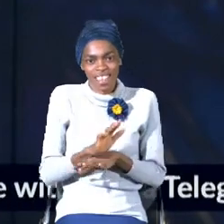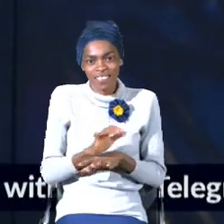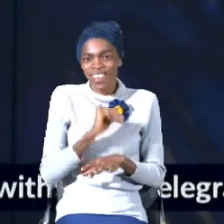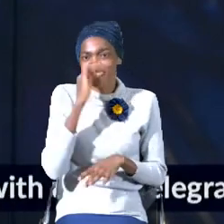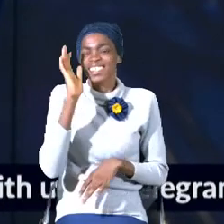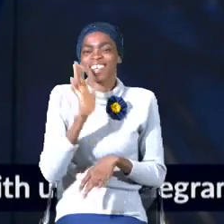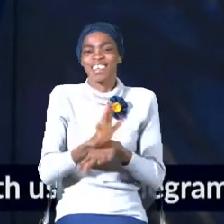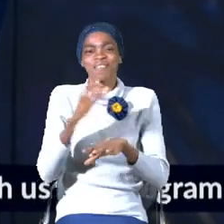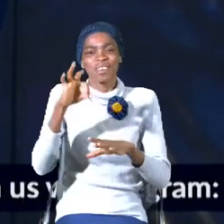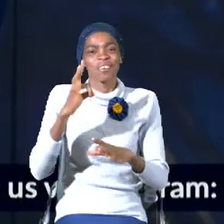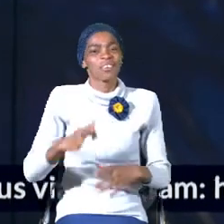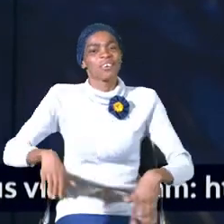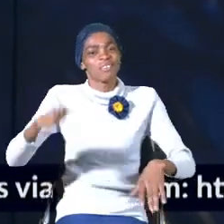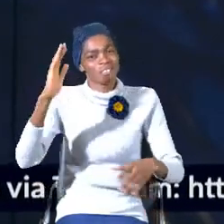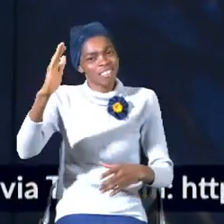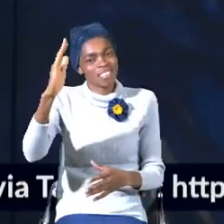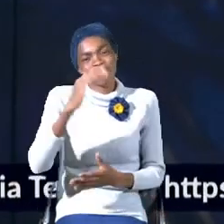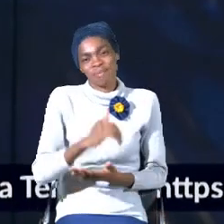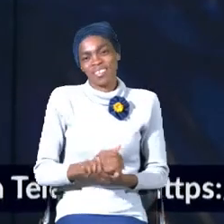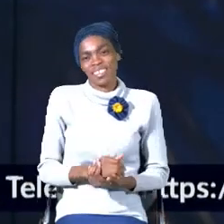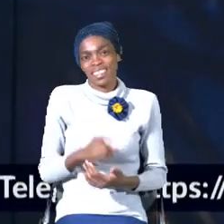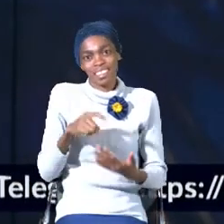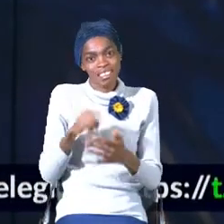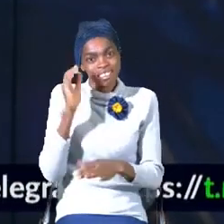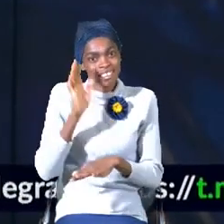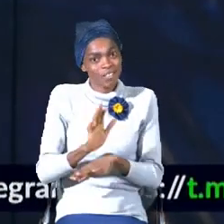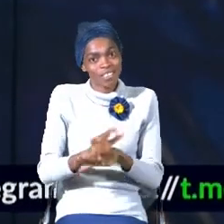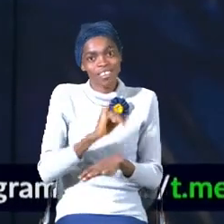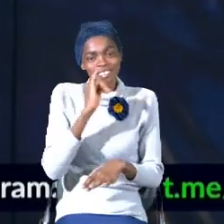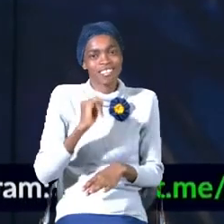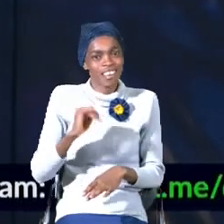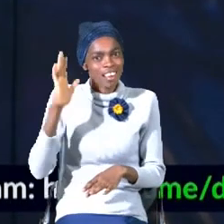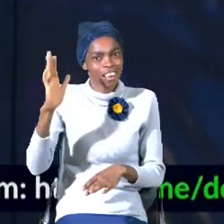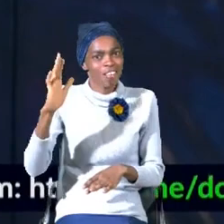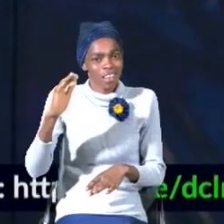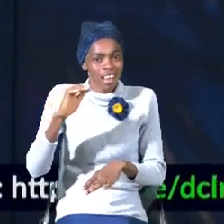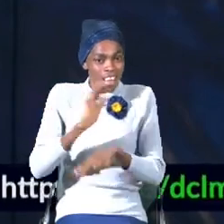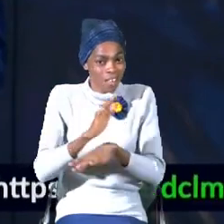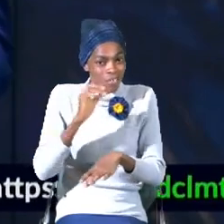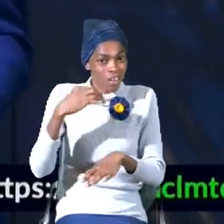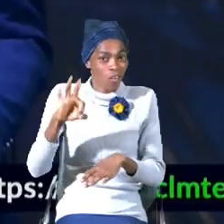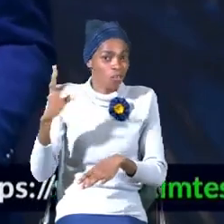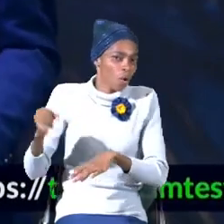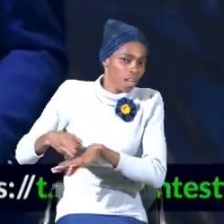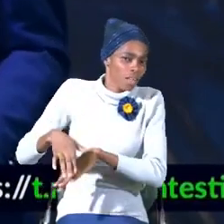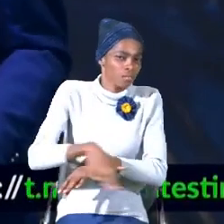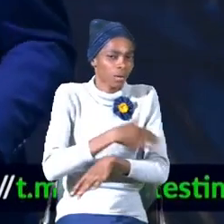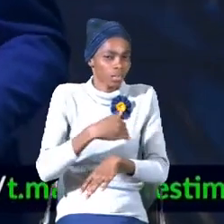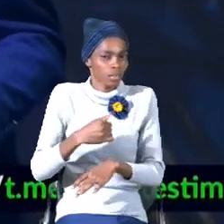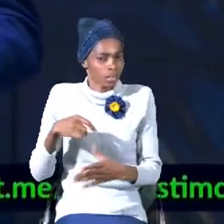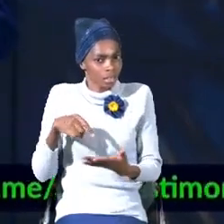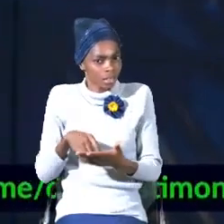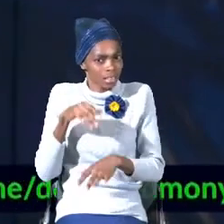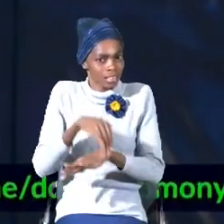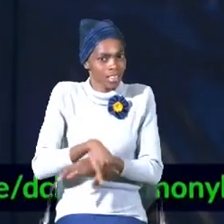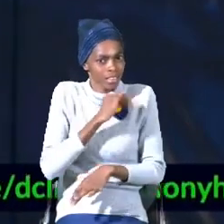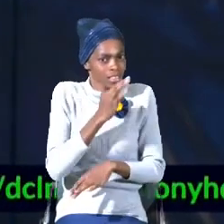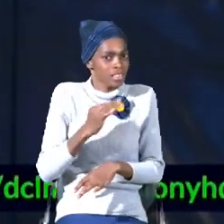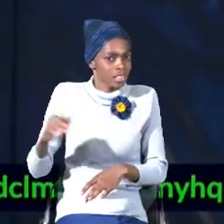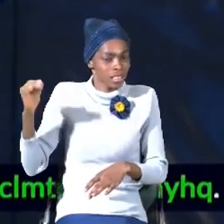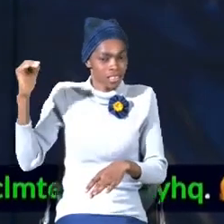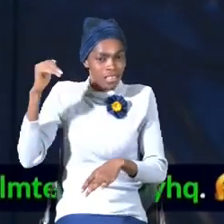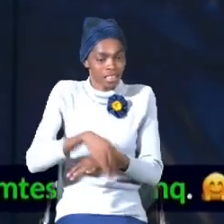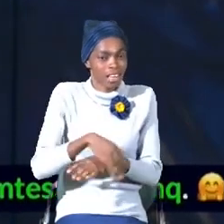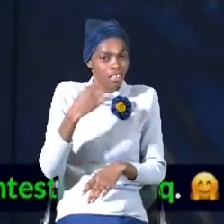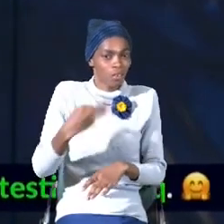testimony. This evening is your evening of impact. This evening is your evening of breakthrough. If you have